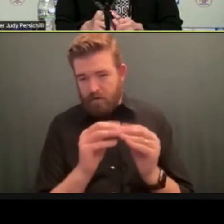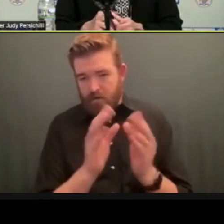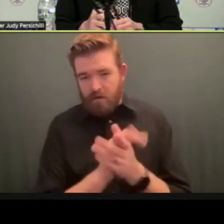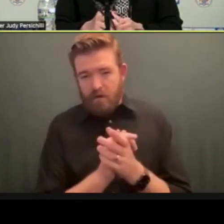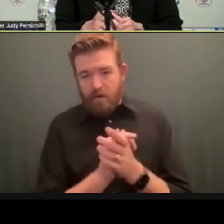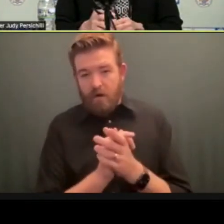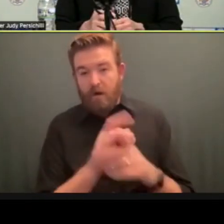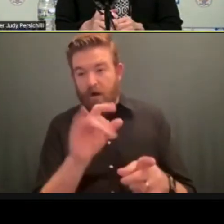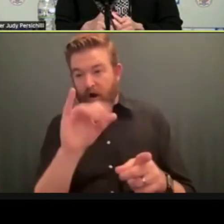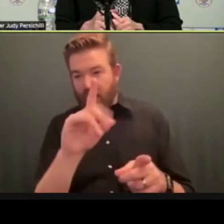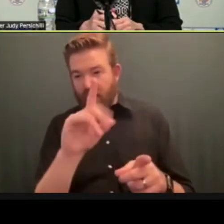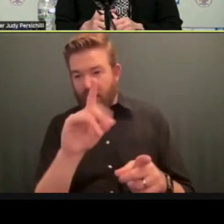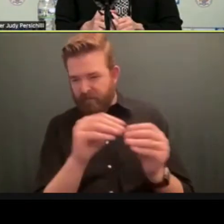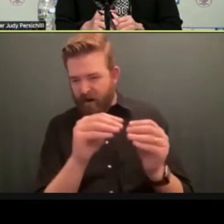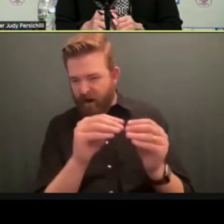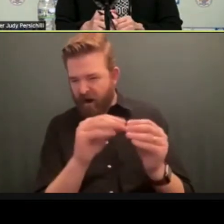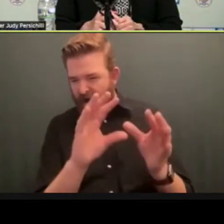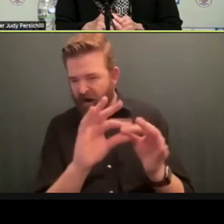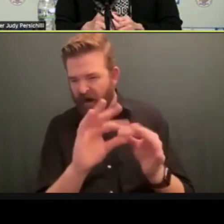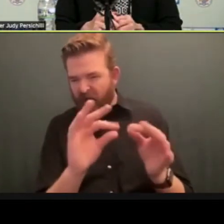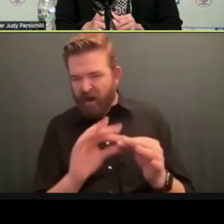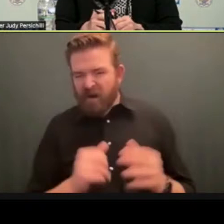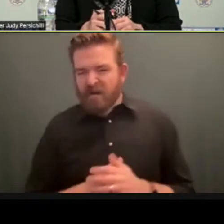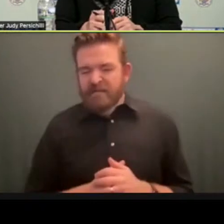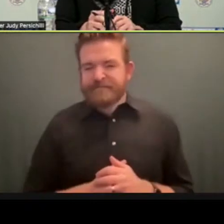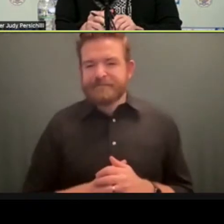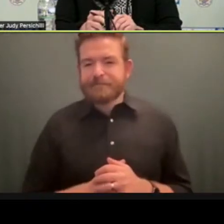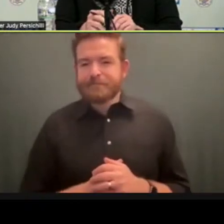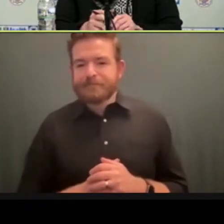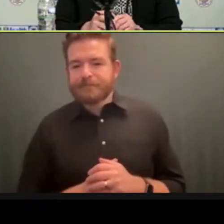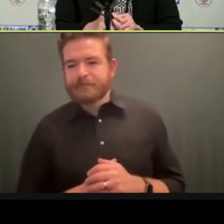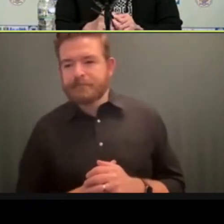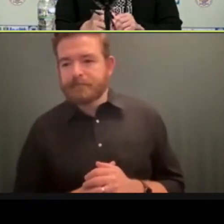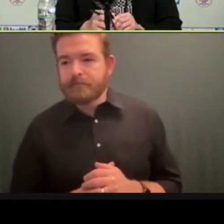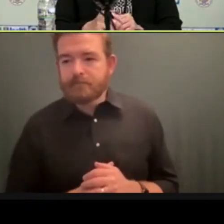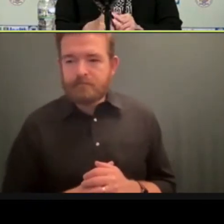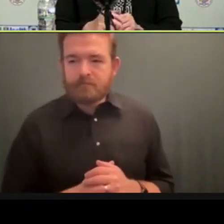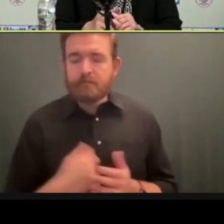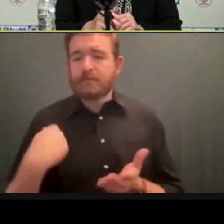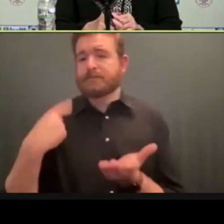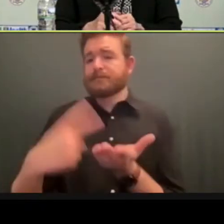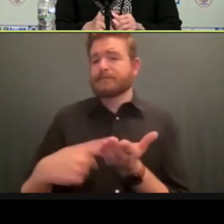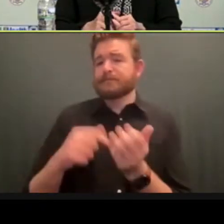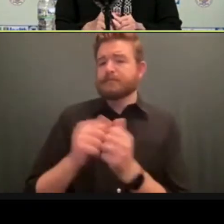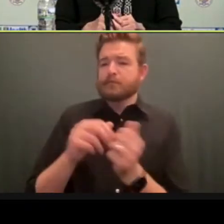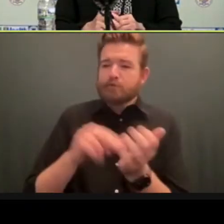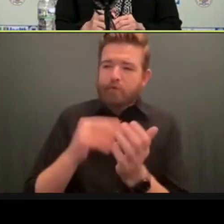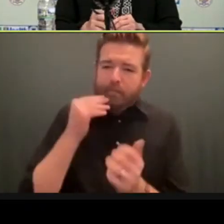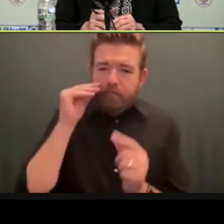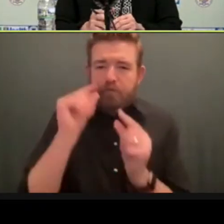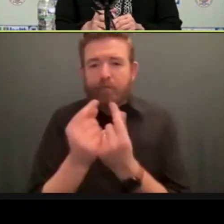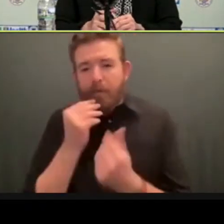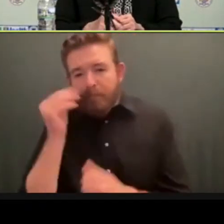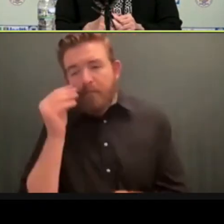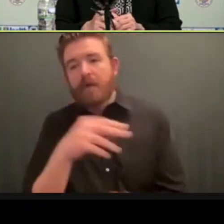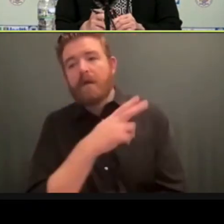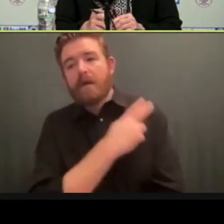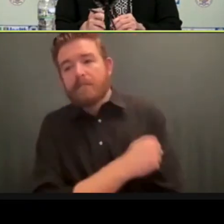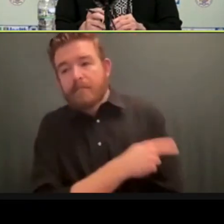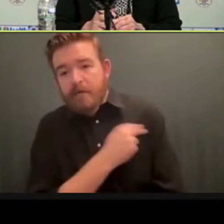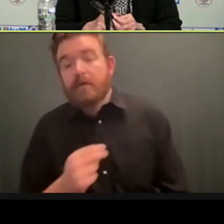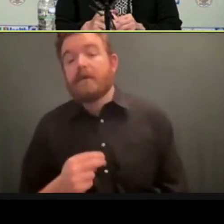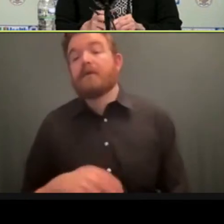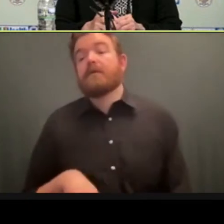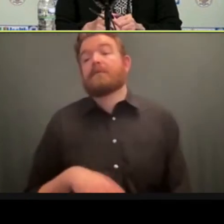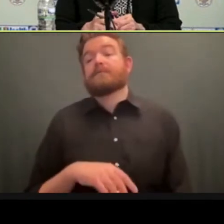The conversations that we've had with both long-term care and with our hospitals is to plan for and anticipate that 30%,